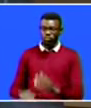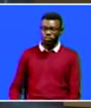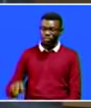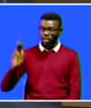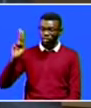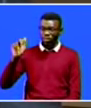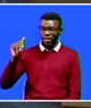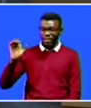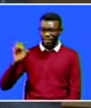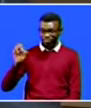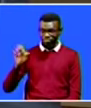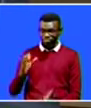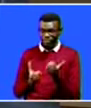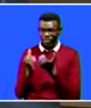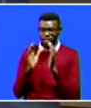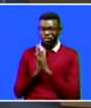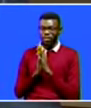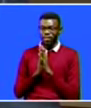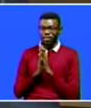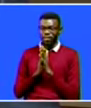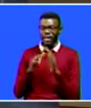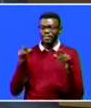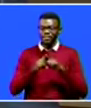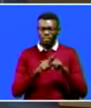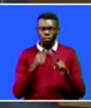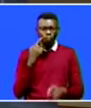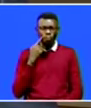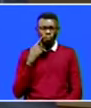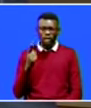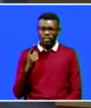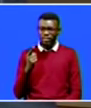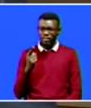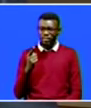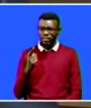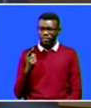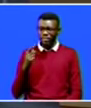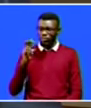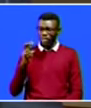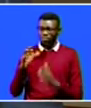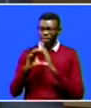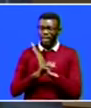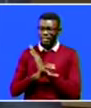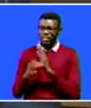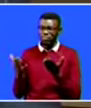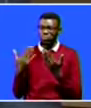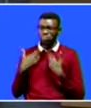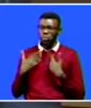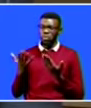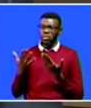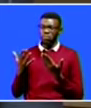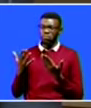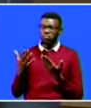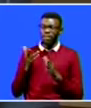with in the continent. The expo is expected to feature 180 nations with an expected attendance of about 20